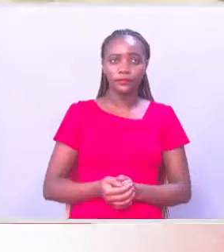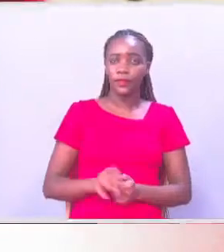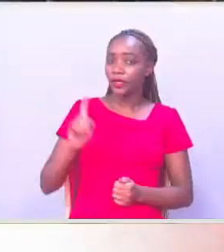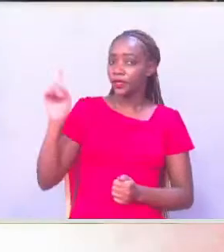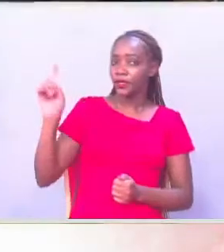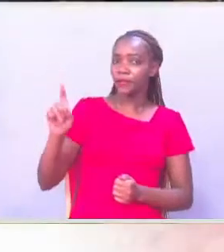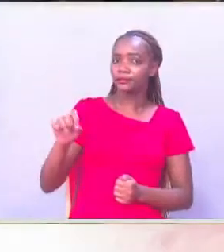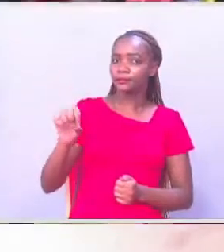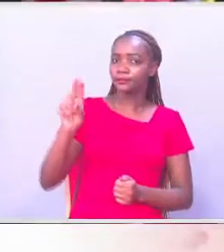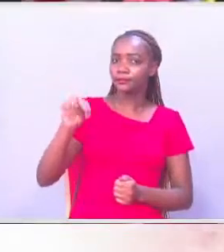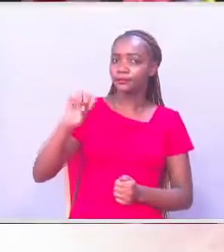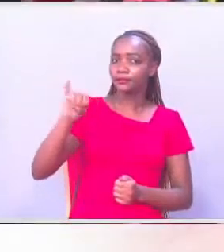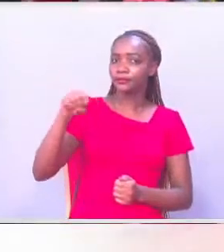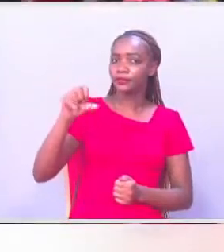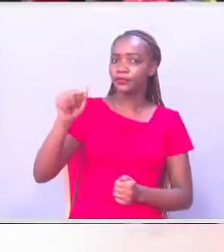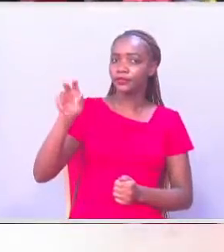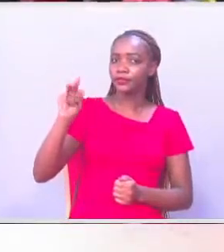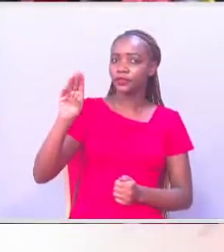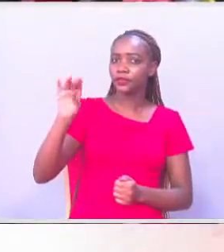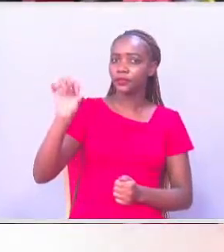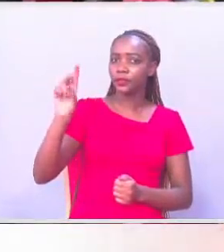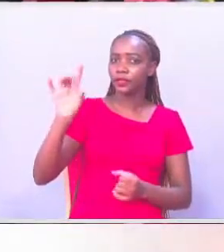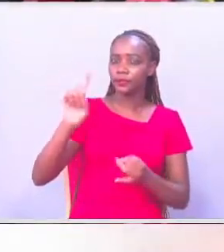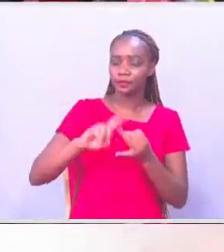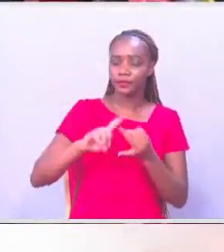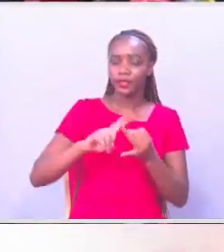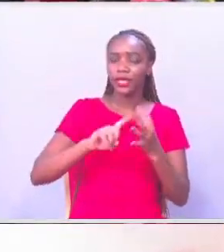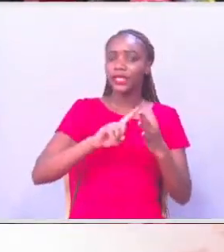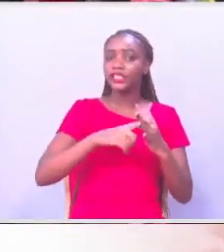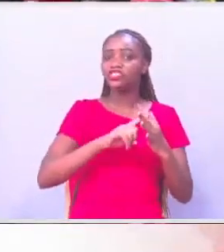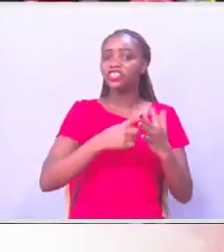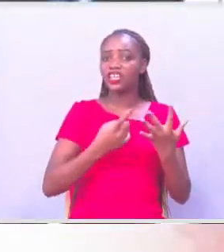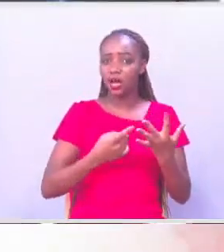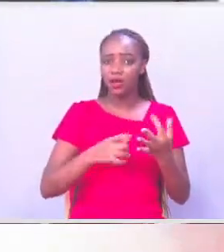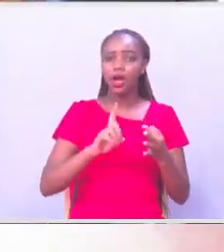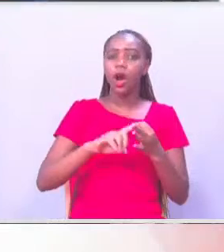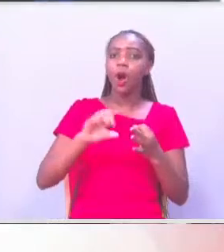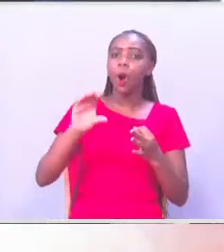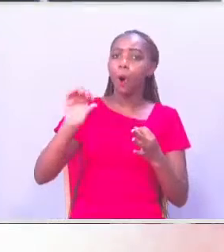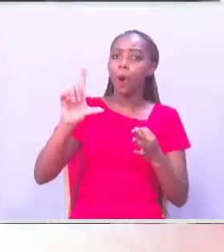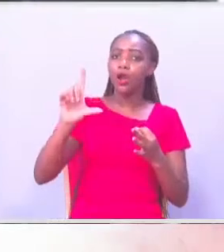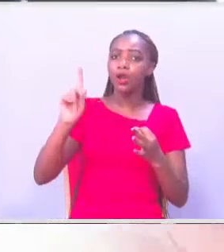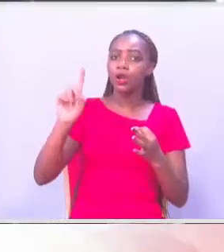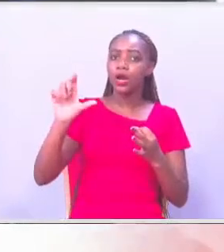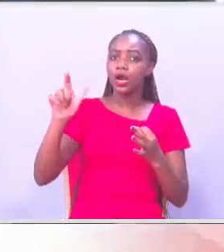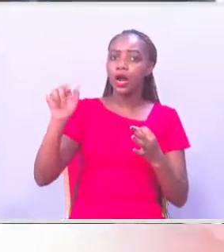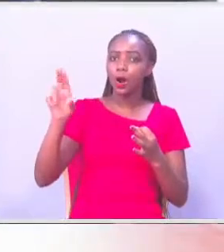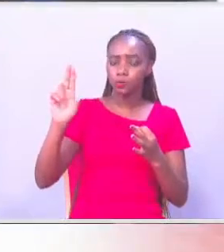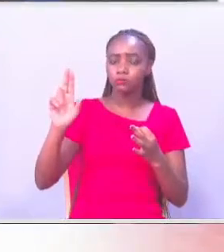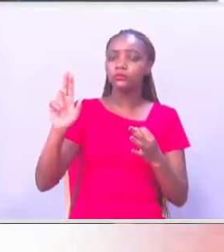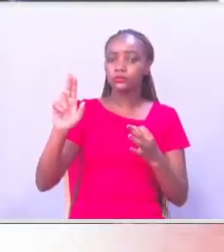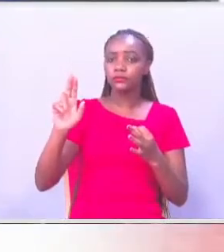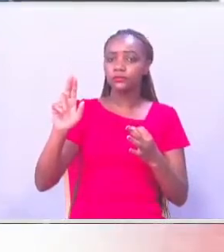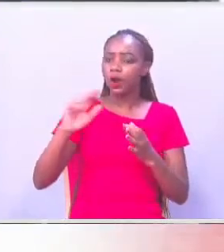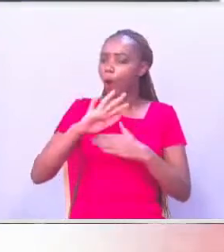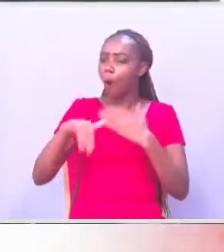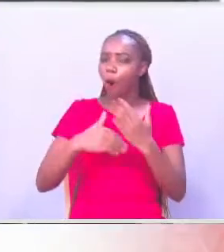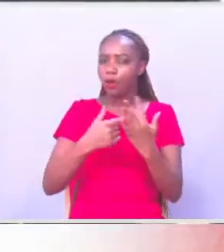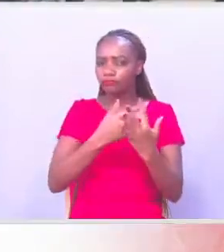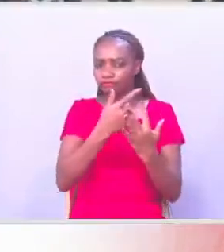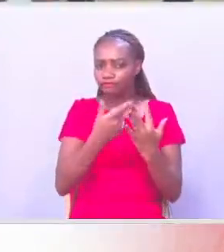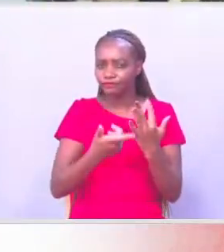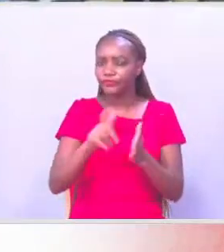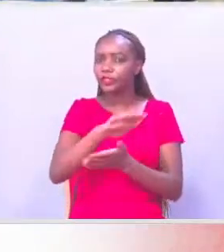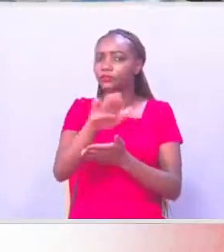Sokomjinga, Jabini, Engineer, Mawingu, Olkalau are some of the stopovers ODM boss Raila Odinga toward